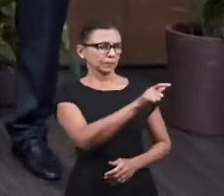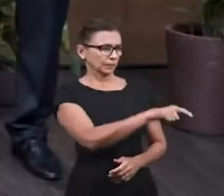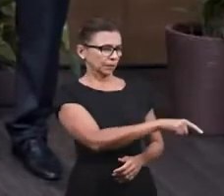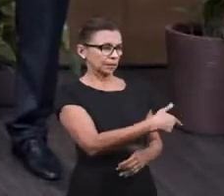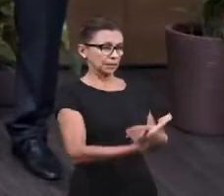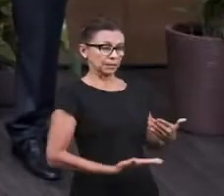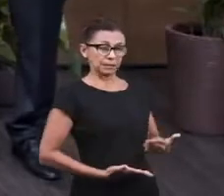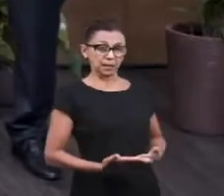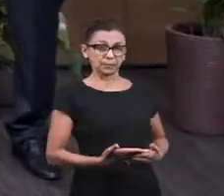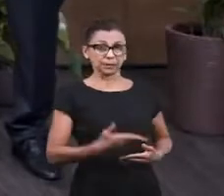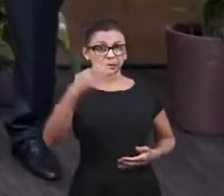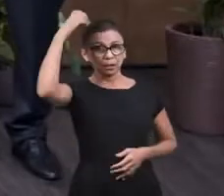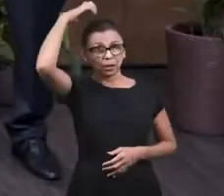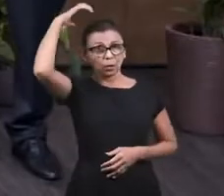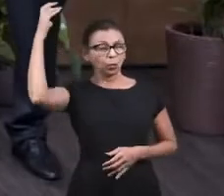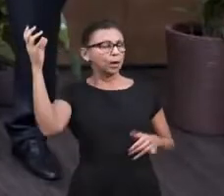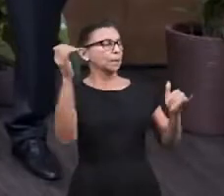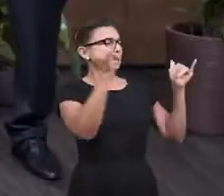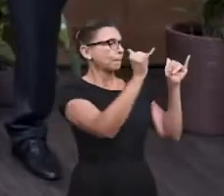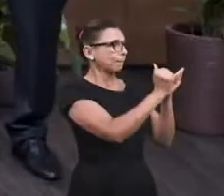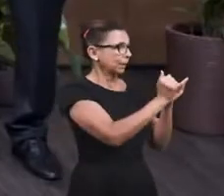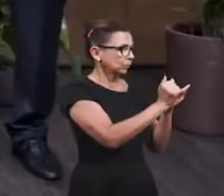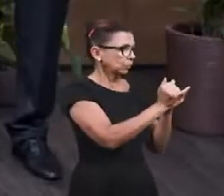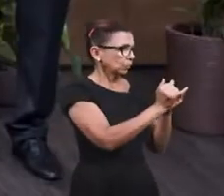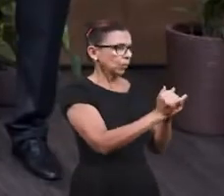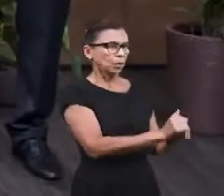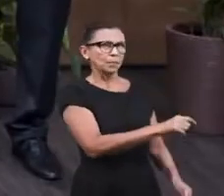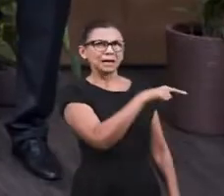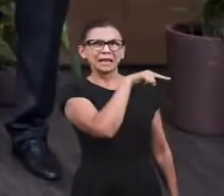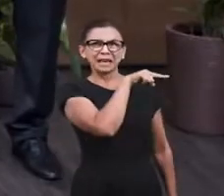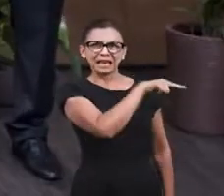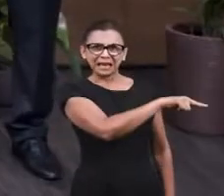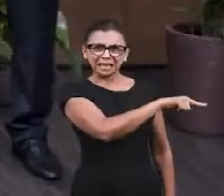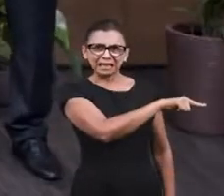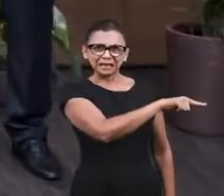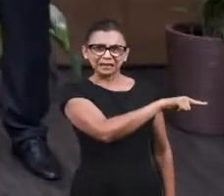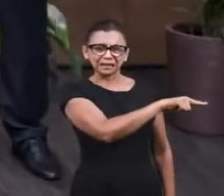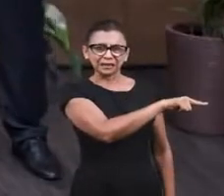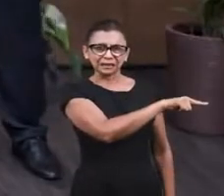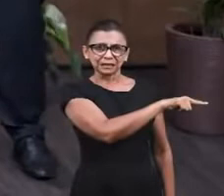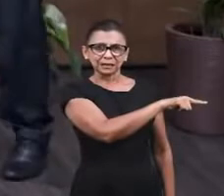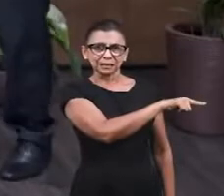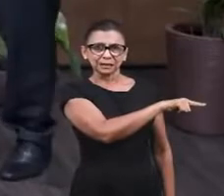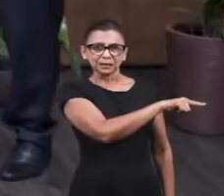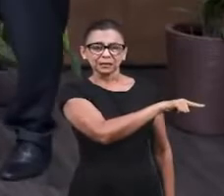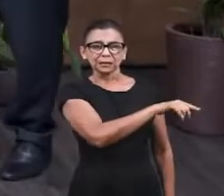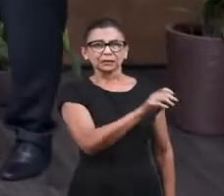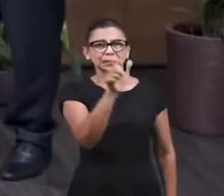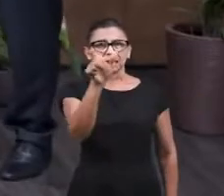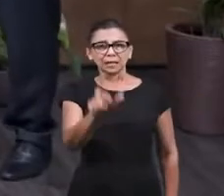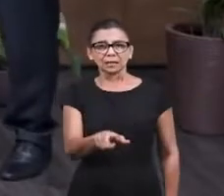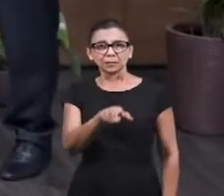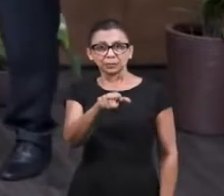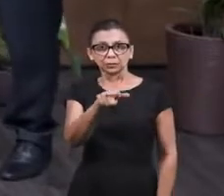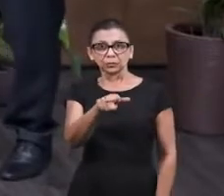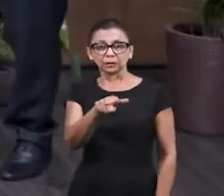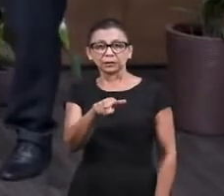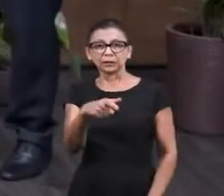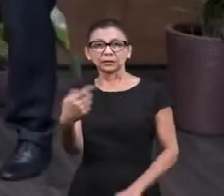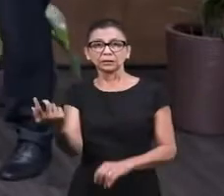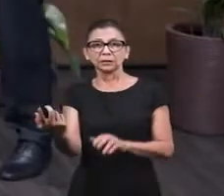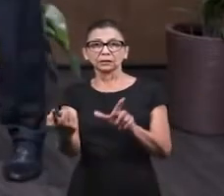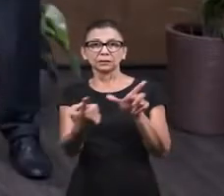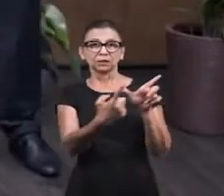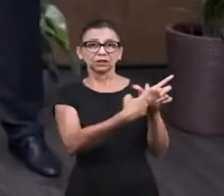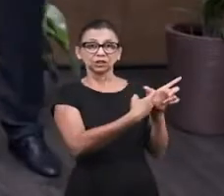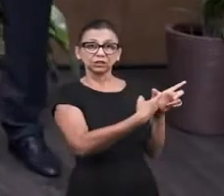the servant that was forgiven did not want to forgive his fellow servant, even though he was forgiven, even though